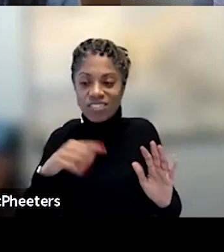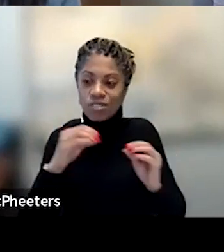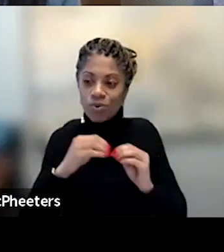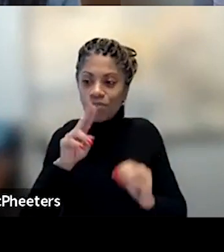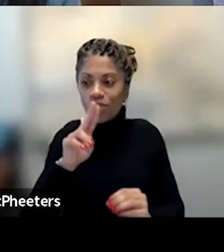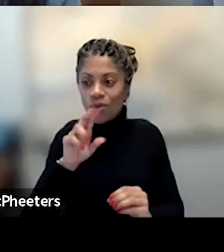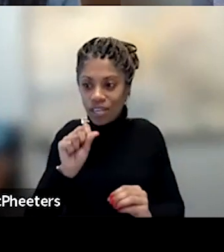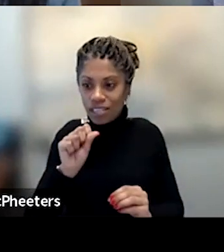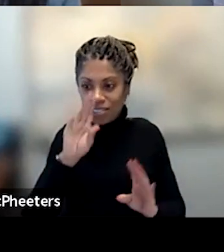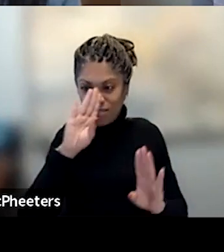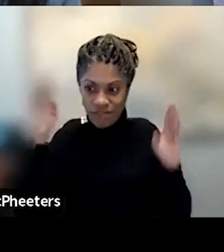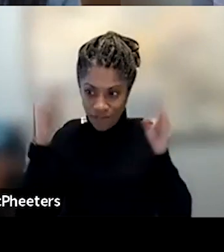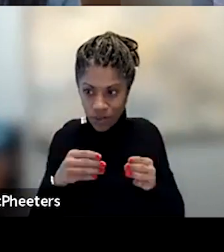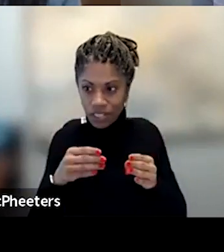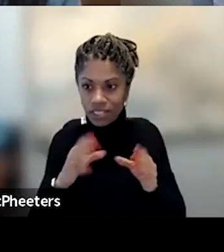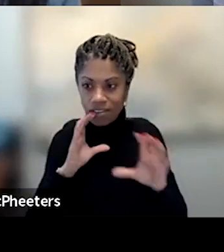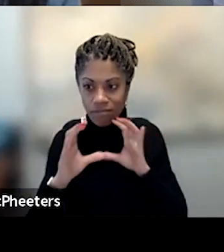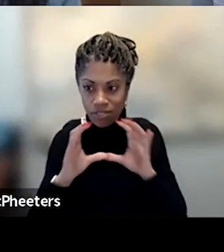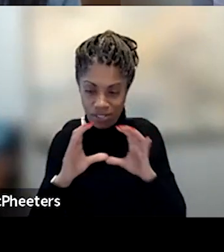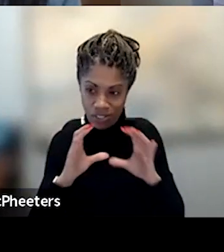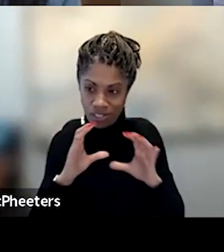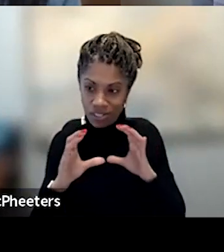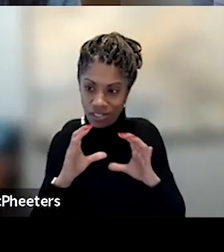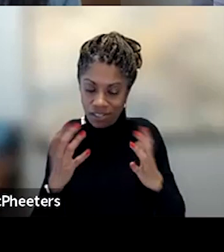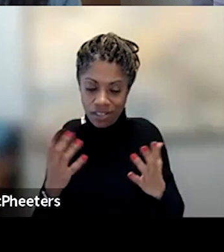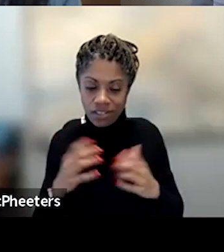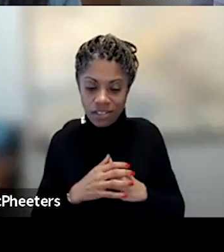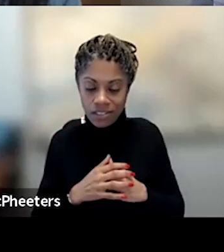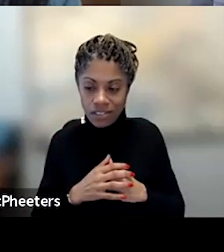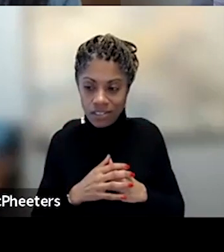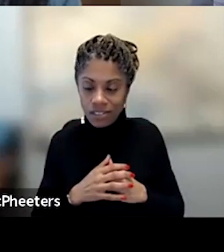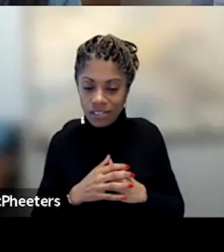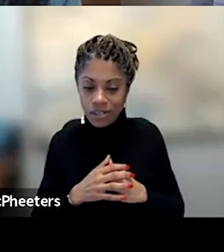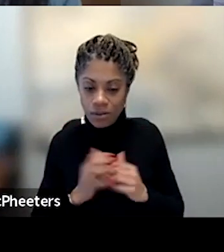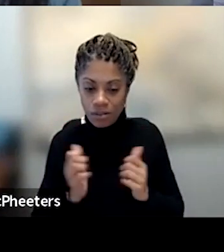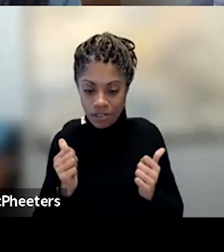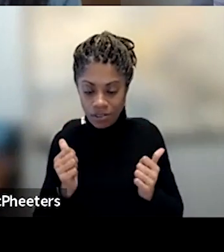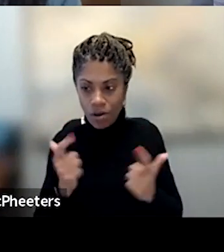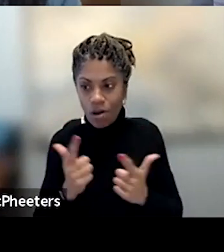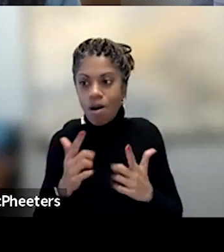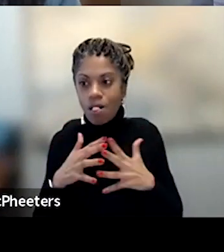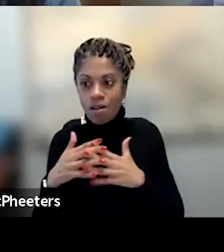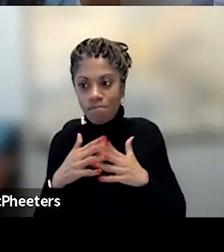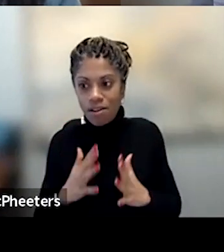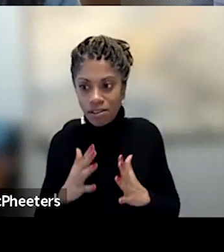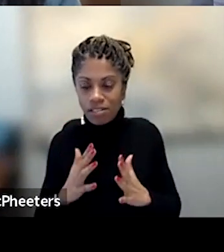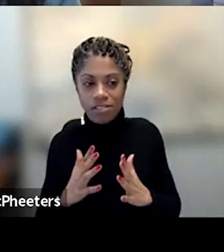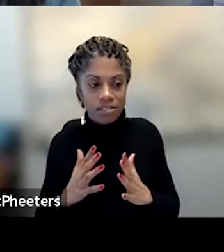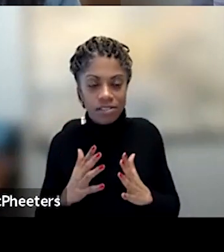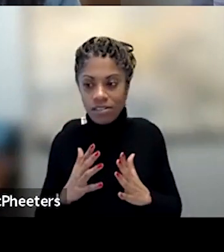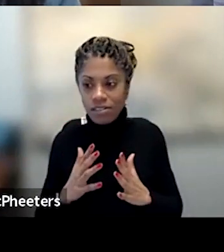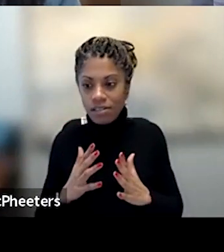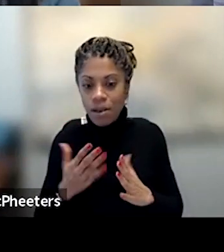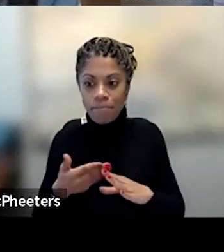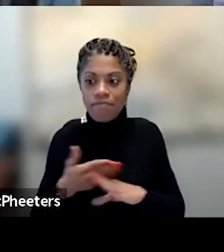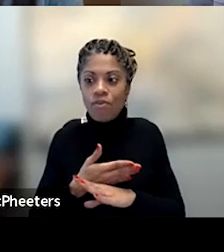who's on this Zoom right now, that we are all Americans almost before we are Black or